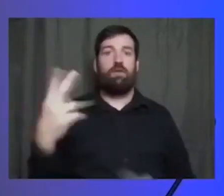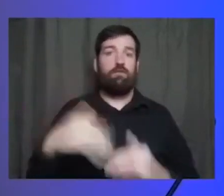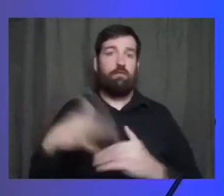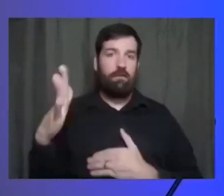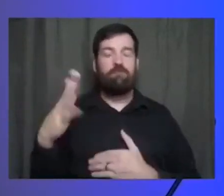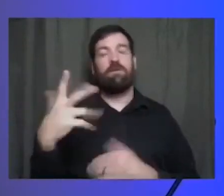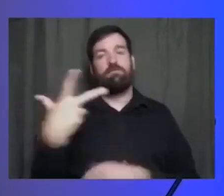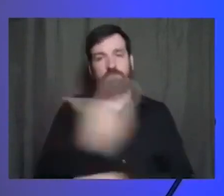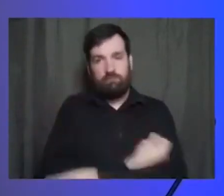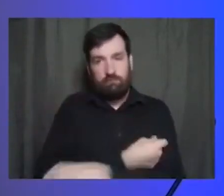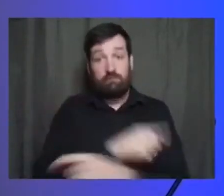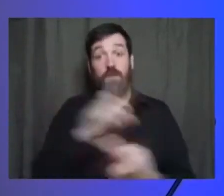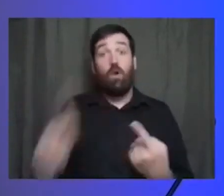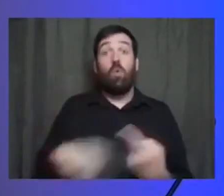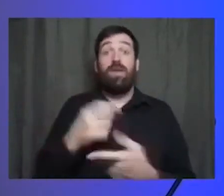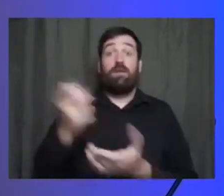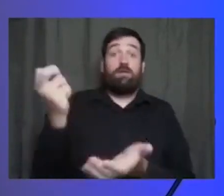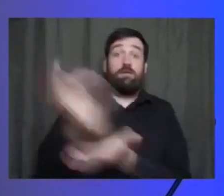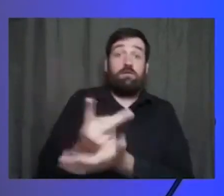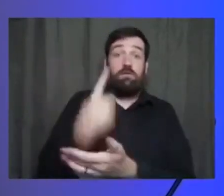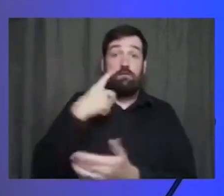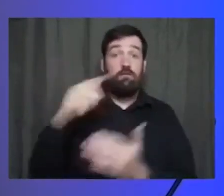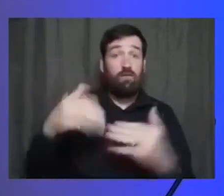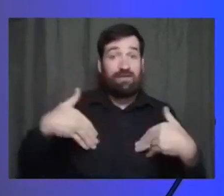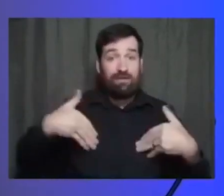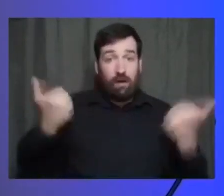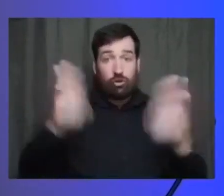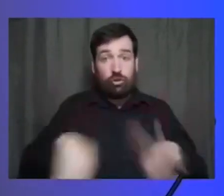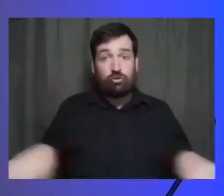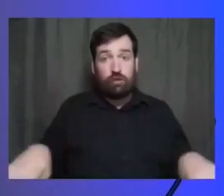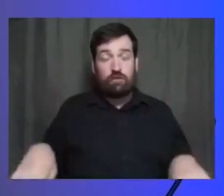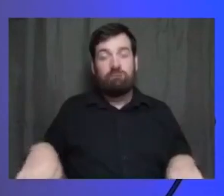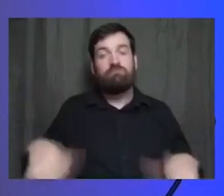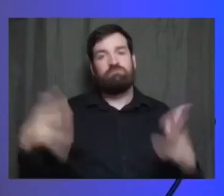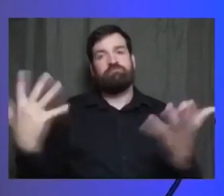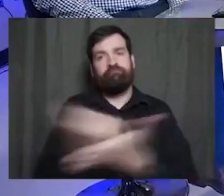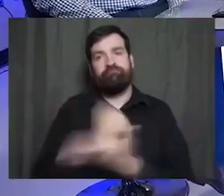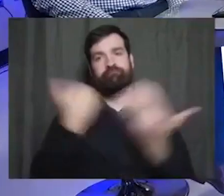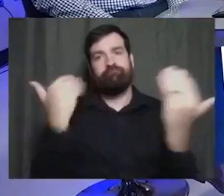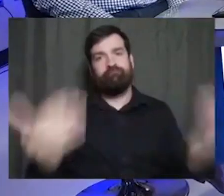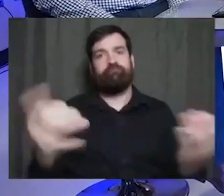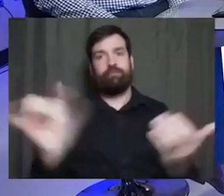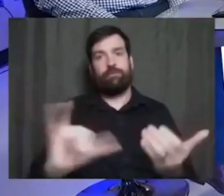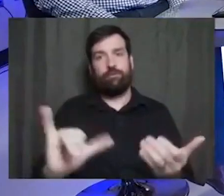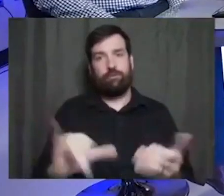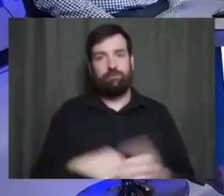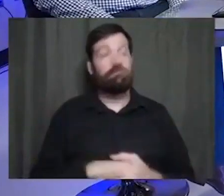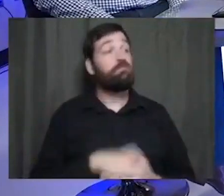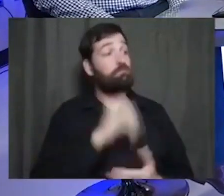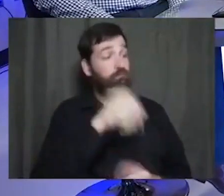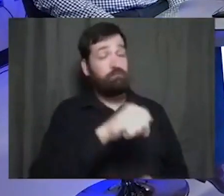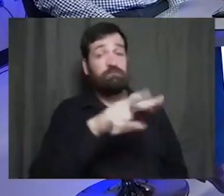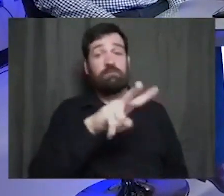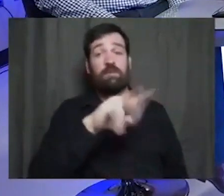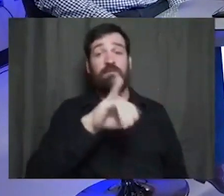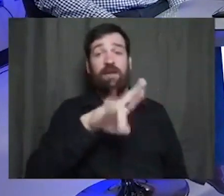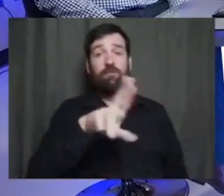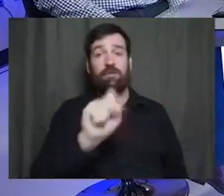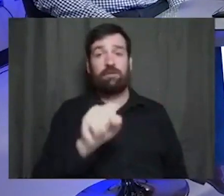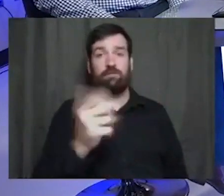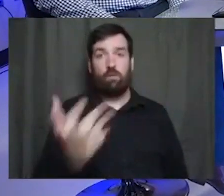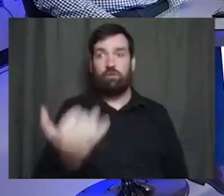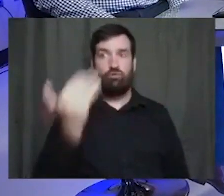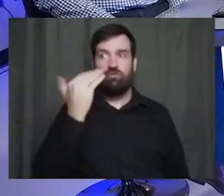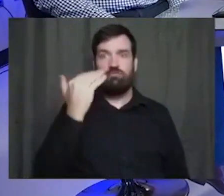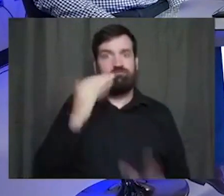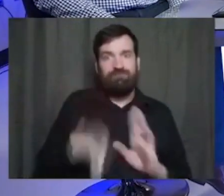the authorization for younger children, that we get going on that as quickly as possible. Yeah, and the virus is going to want to find a healthy